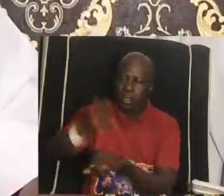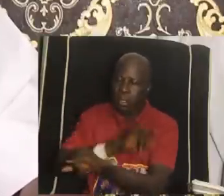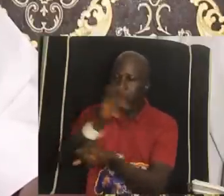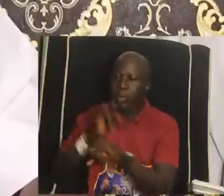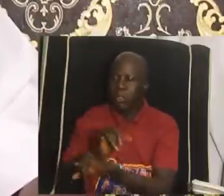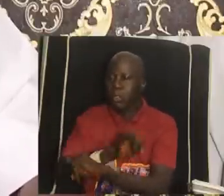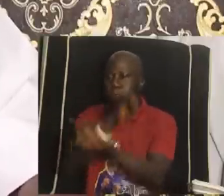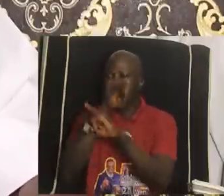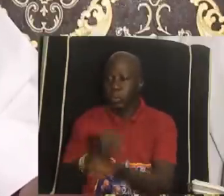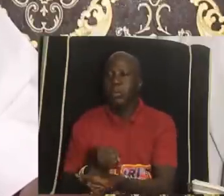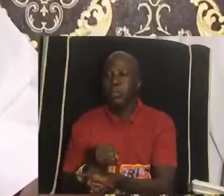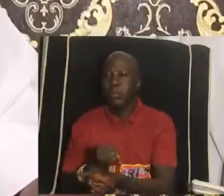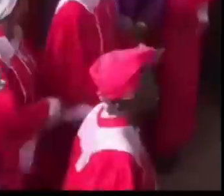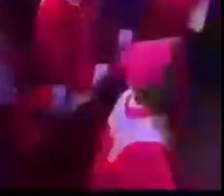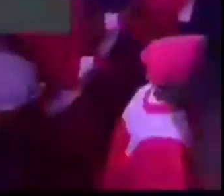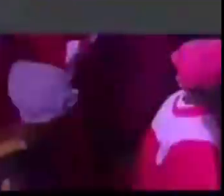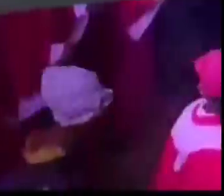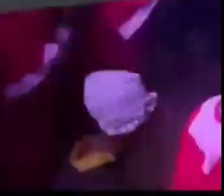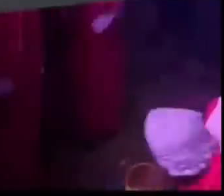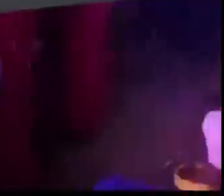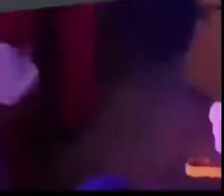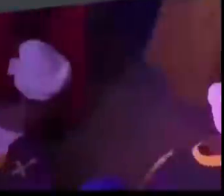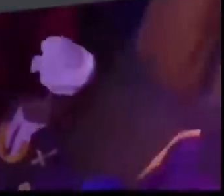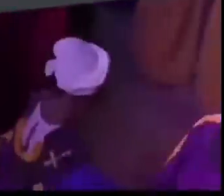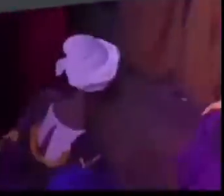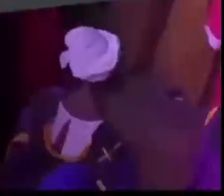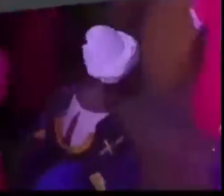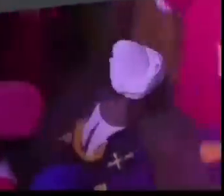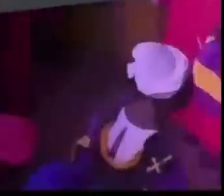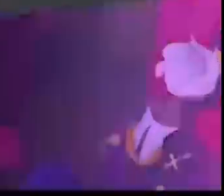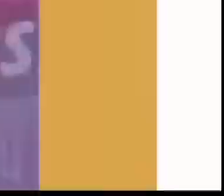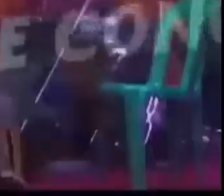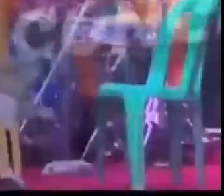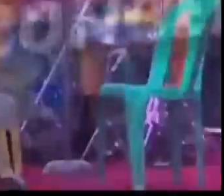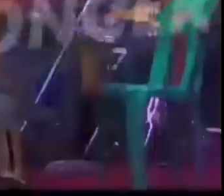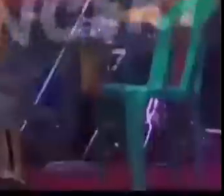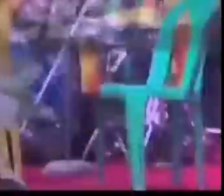airport area. Name, no Ibadan. Sebioba Masquire Press on site.